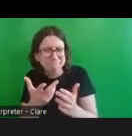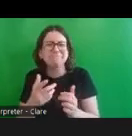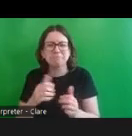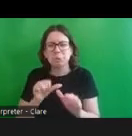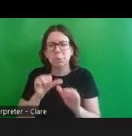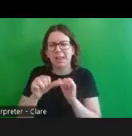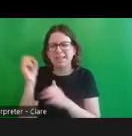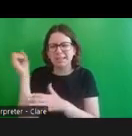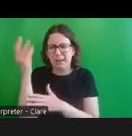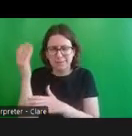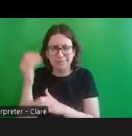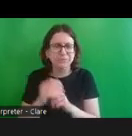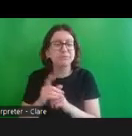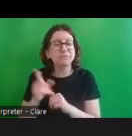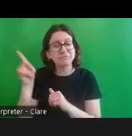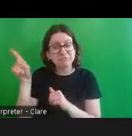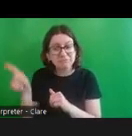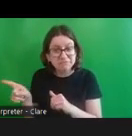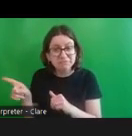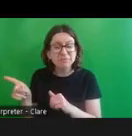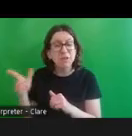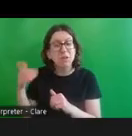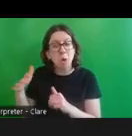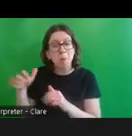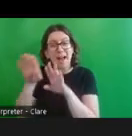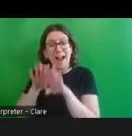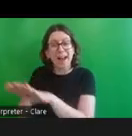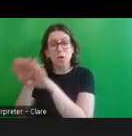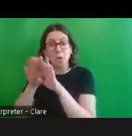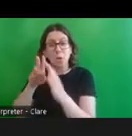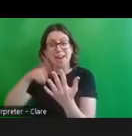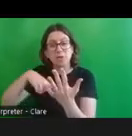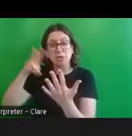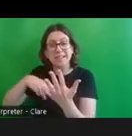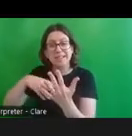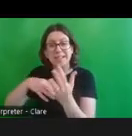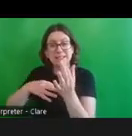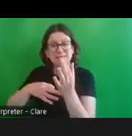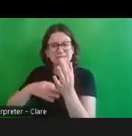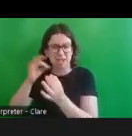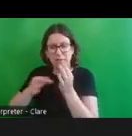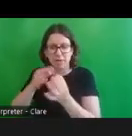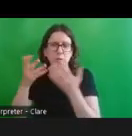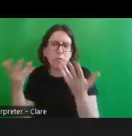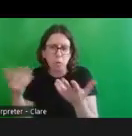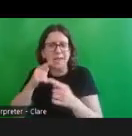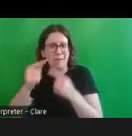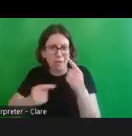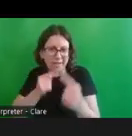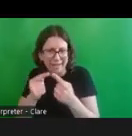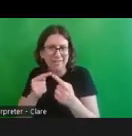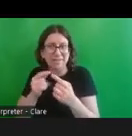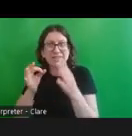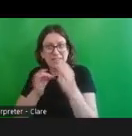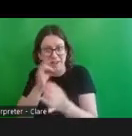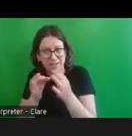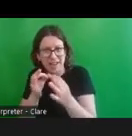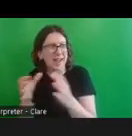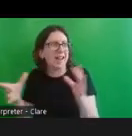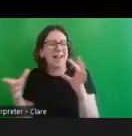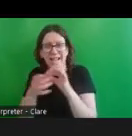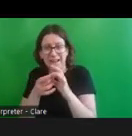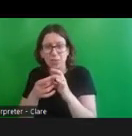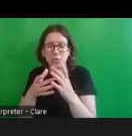next slide then. This comes from the annual literacy survey. So it's annual. It's a survey and it's about literacy because, you